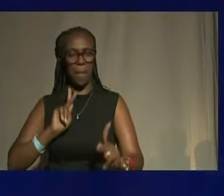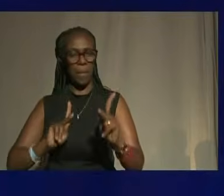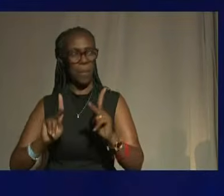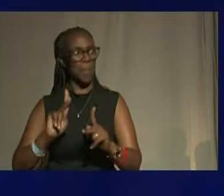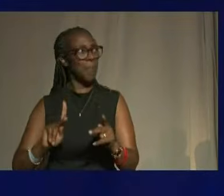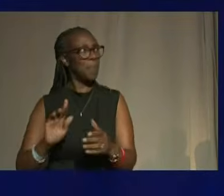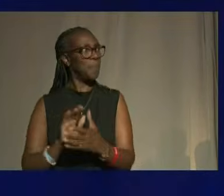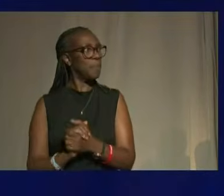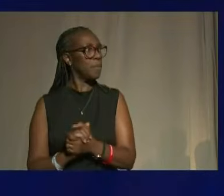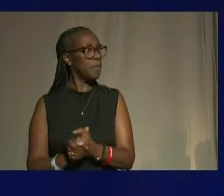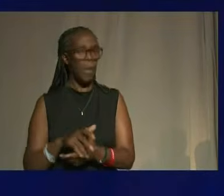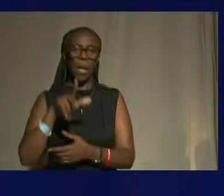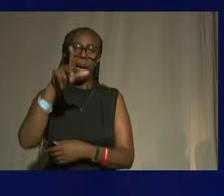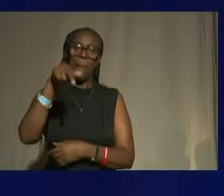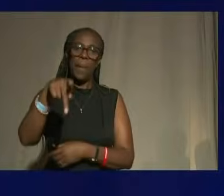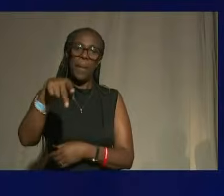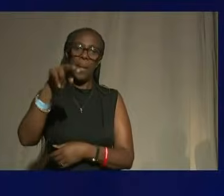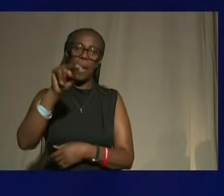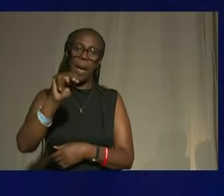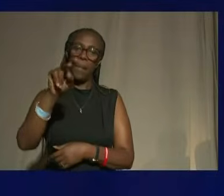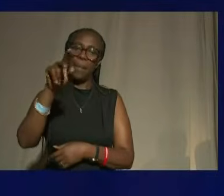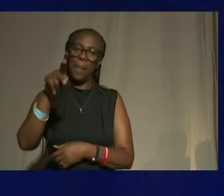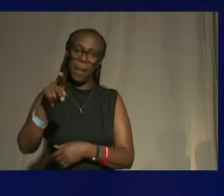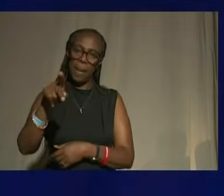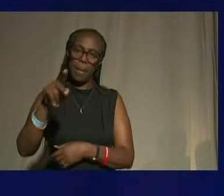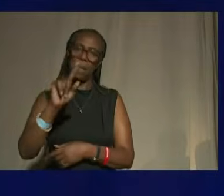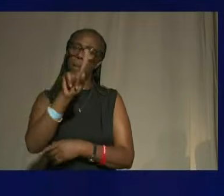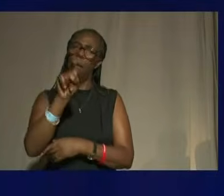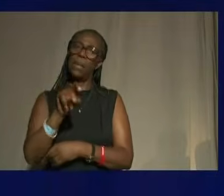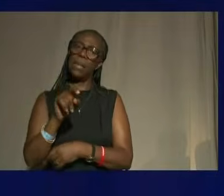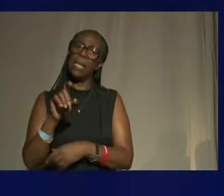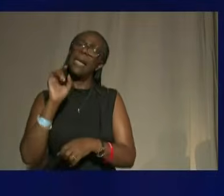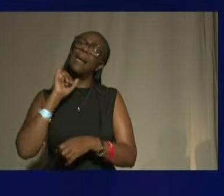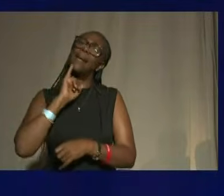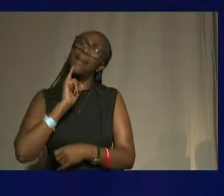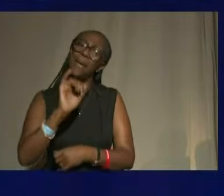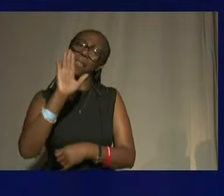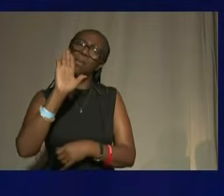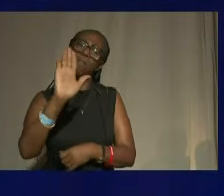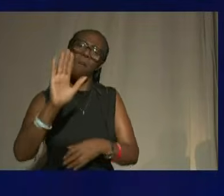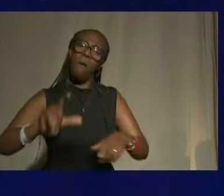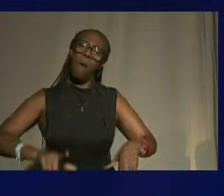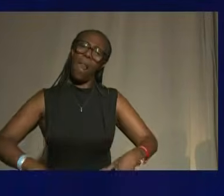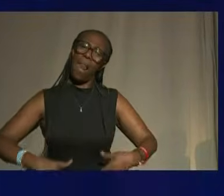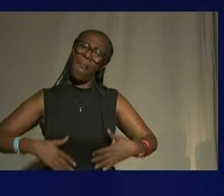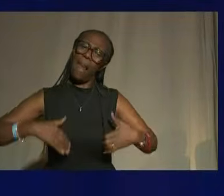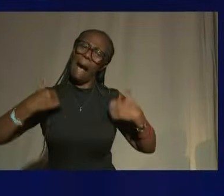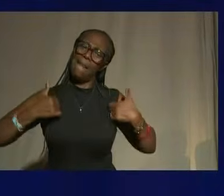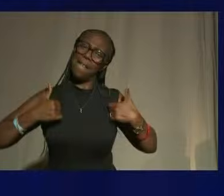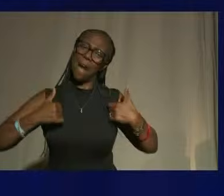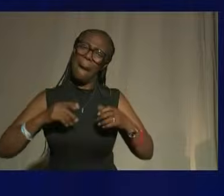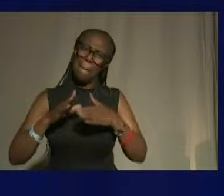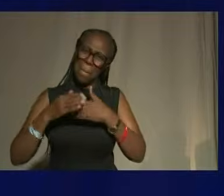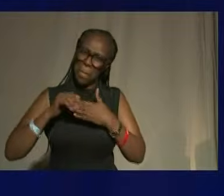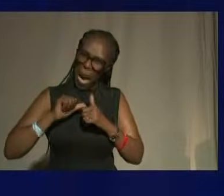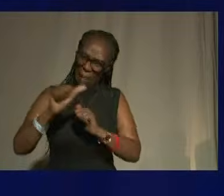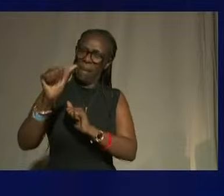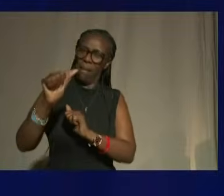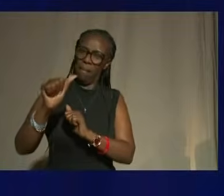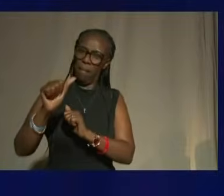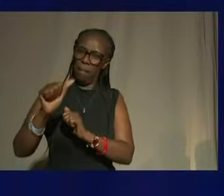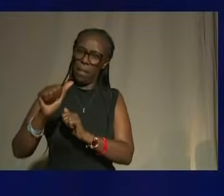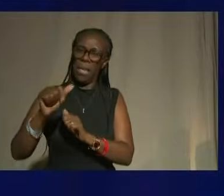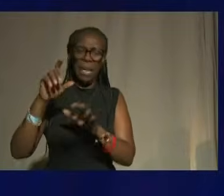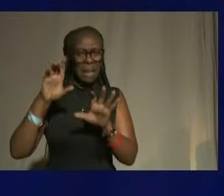better? Can you afford the same things you used to be able to afford? Do you have to choose between paying your utilities, buying food,